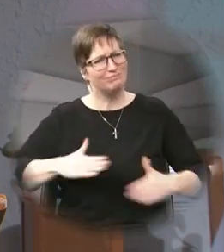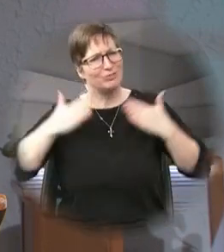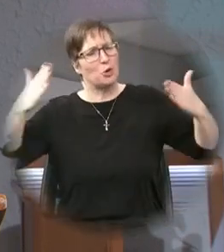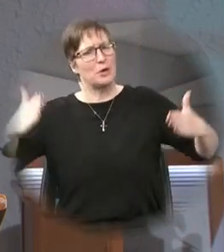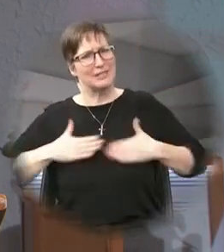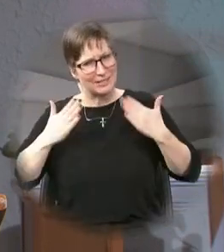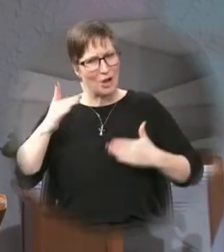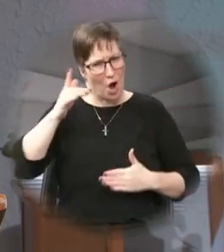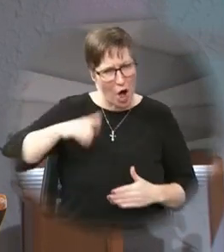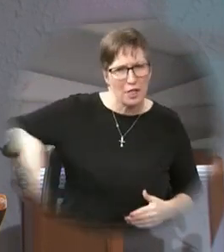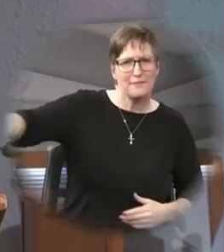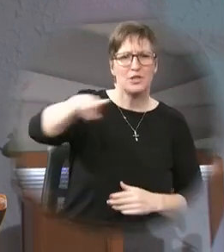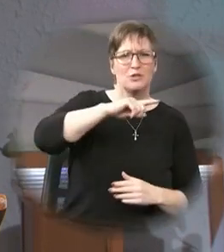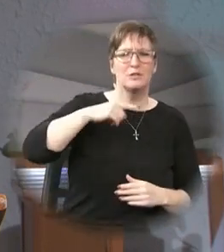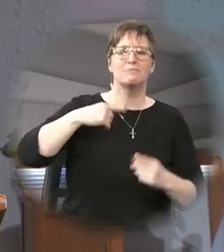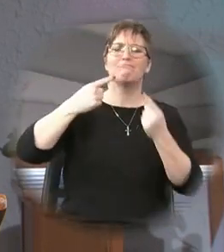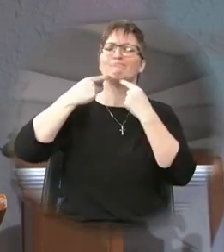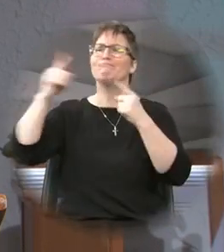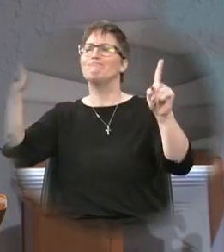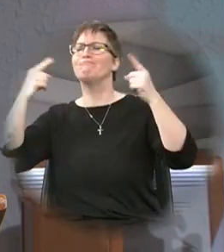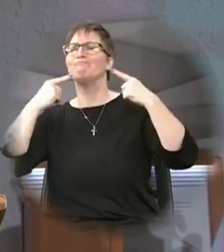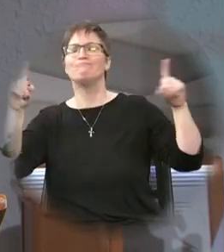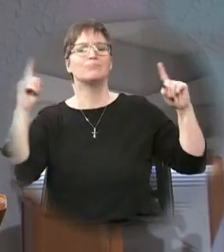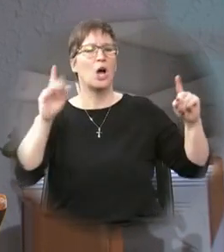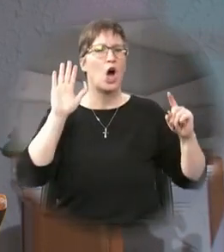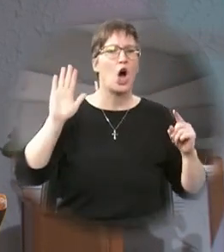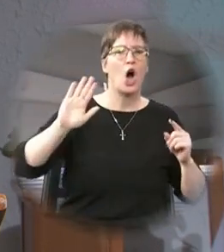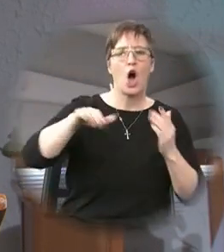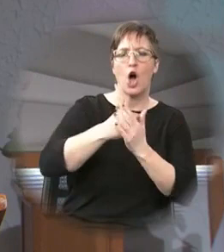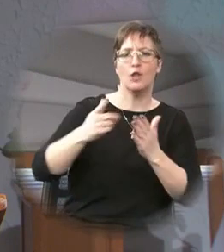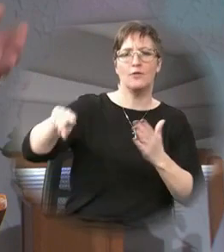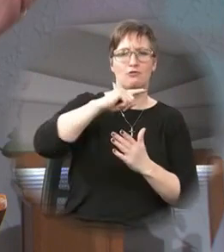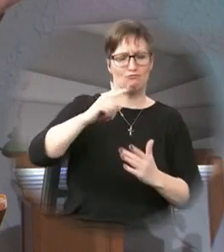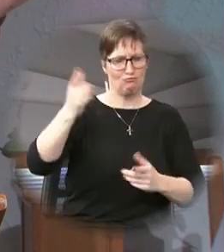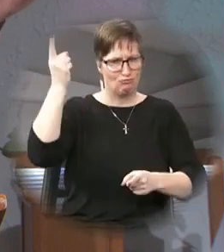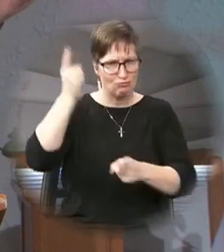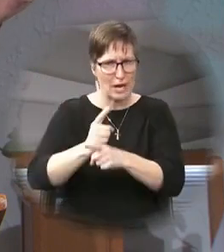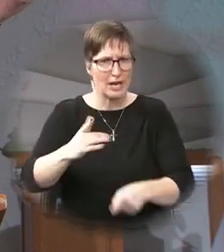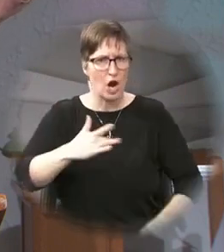you just. Exult, all you upright of heart.